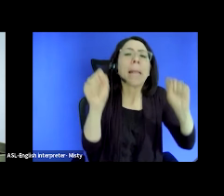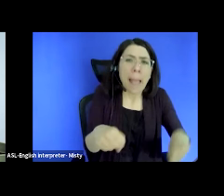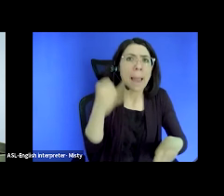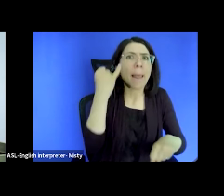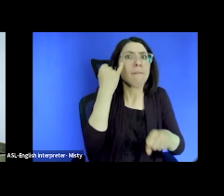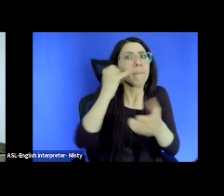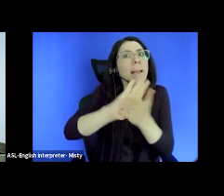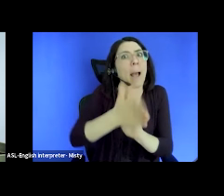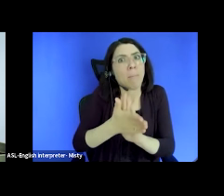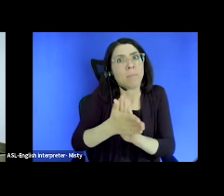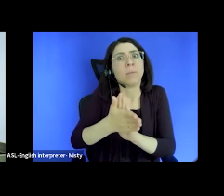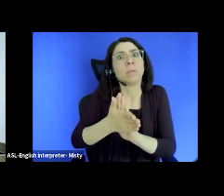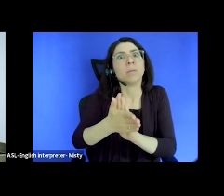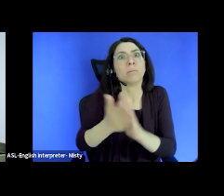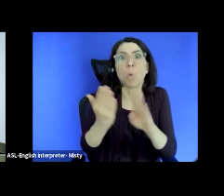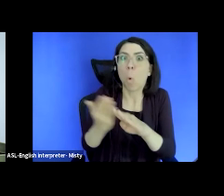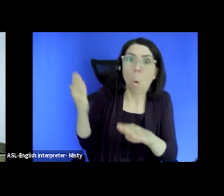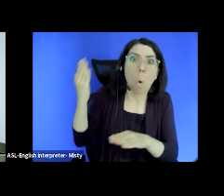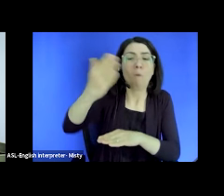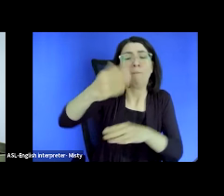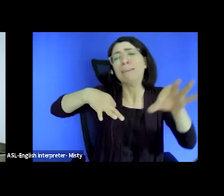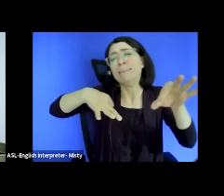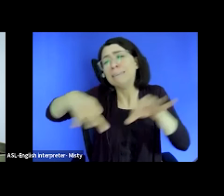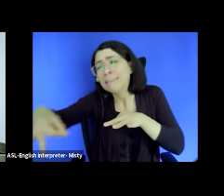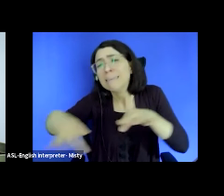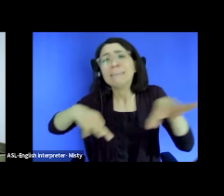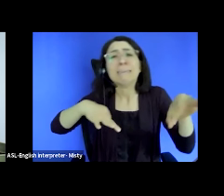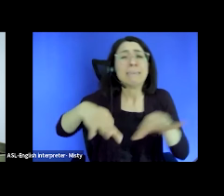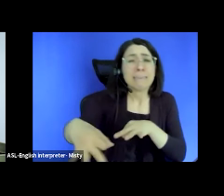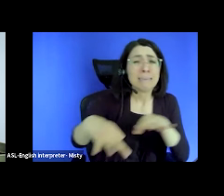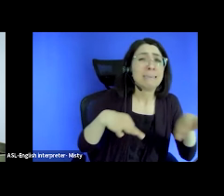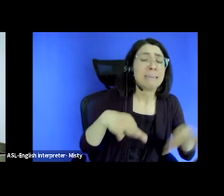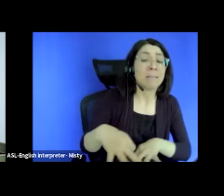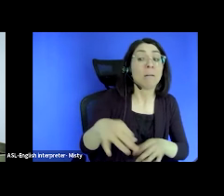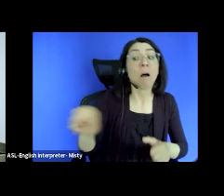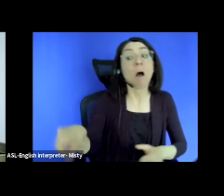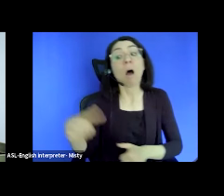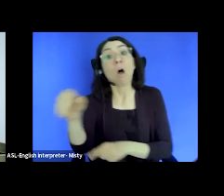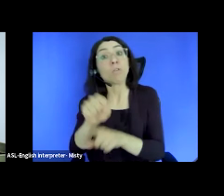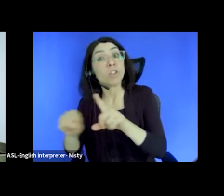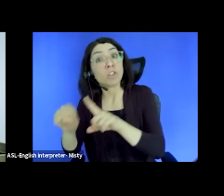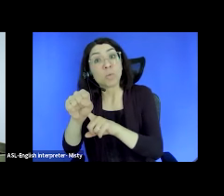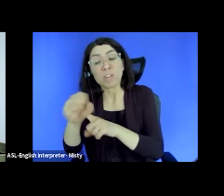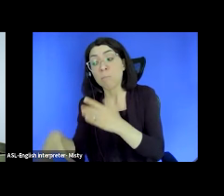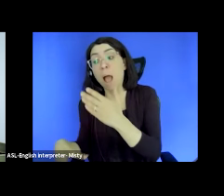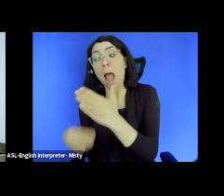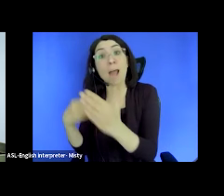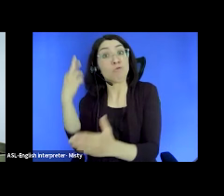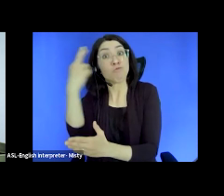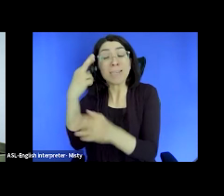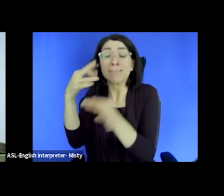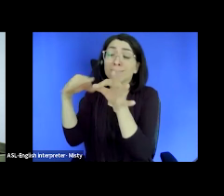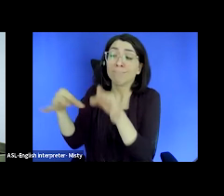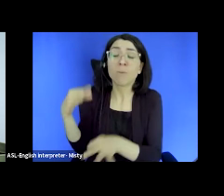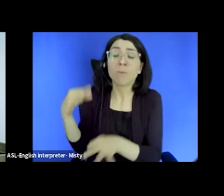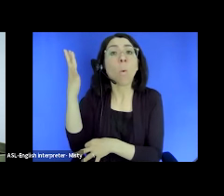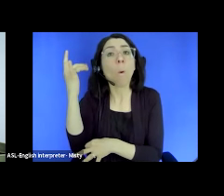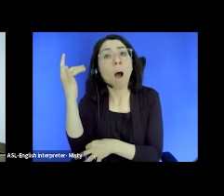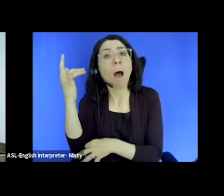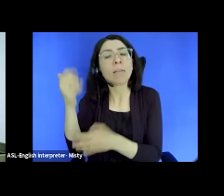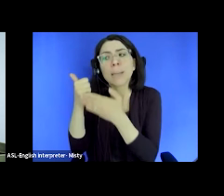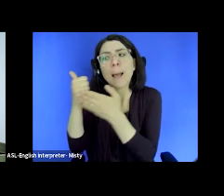things. But sometimes it's needed to enhance communication, right? Sometimes it's needed to honor and to explain and to empathize with that